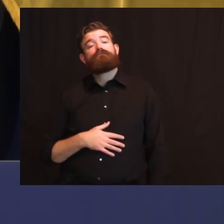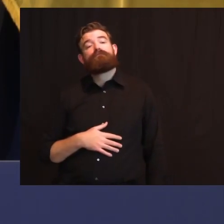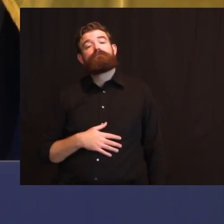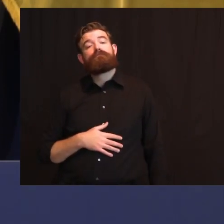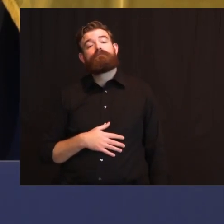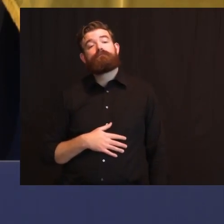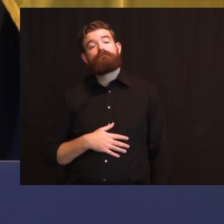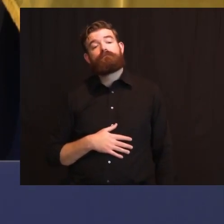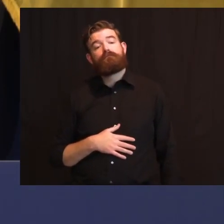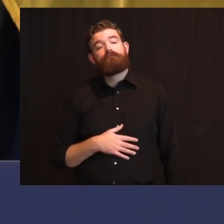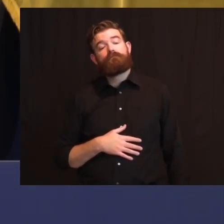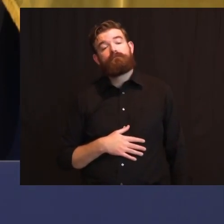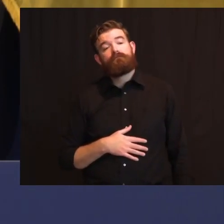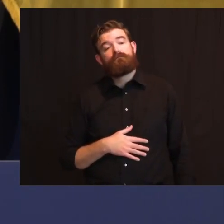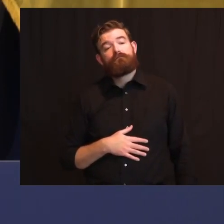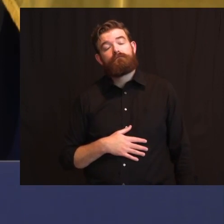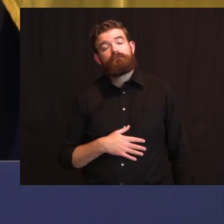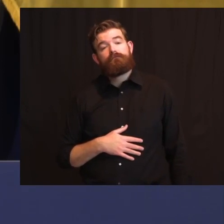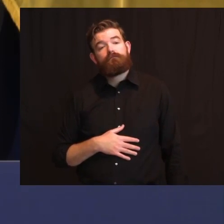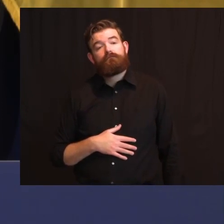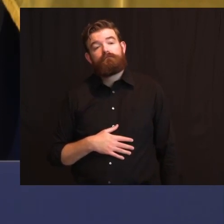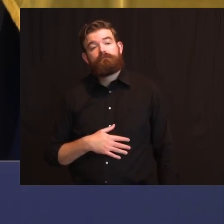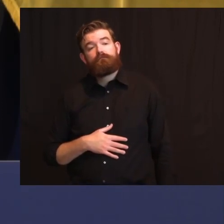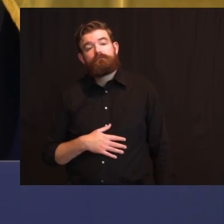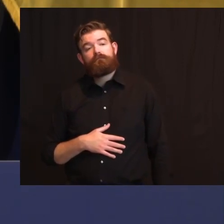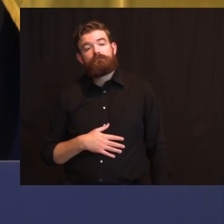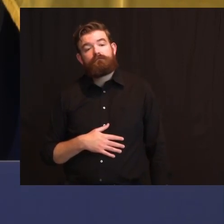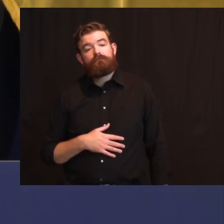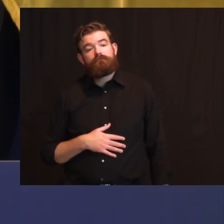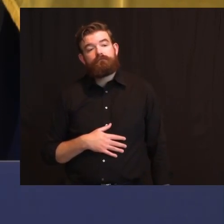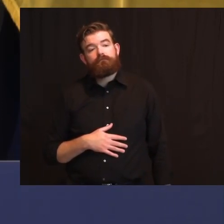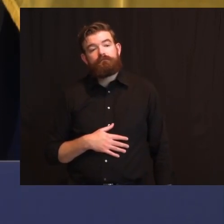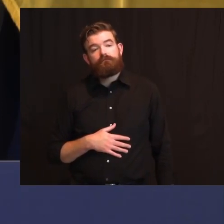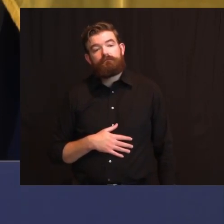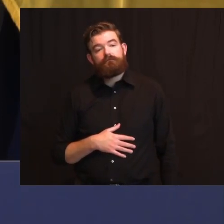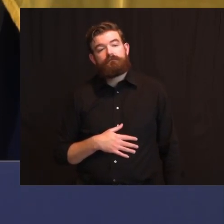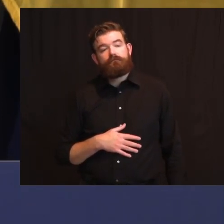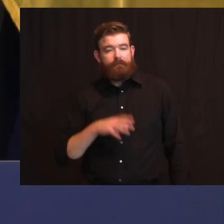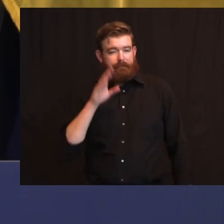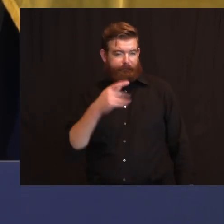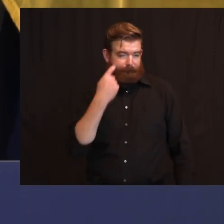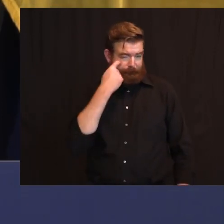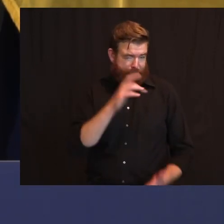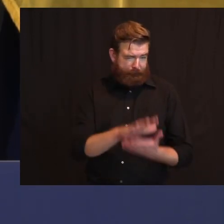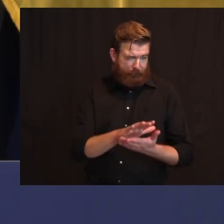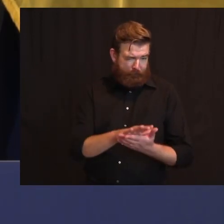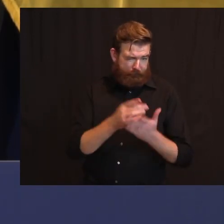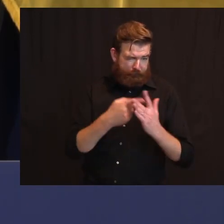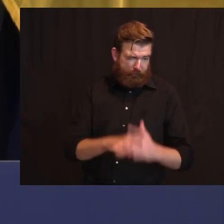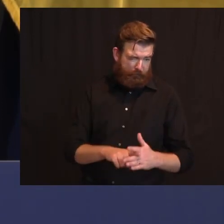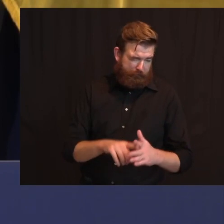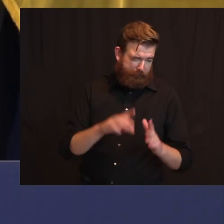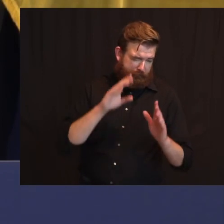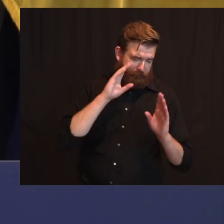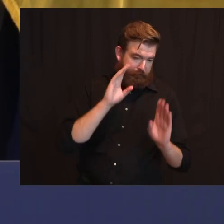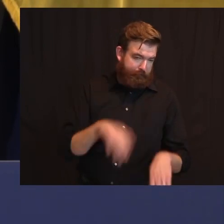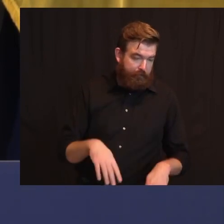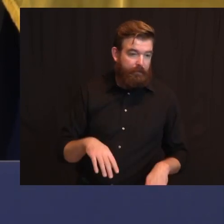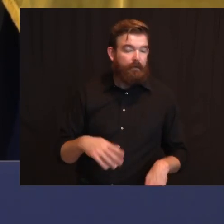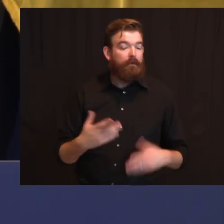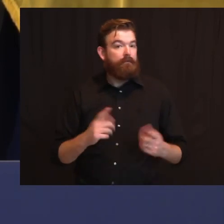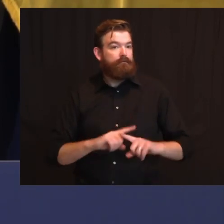seeing right now, again, it's early, so let's not, this is not in cement, but what you're seeing right now tells us that the system is working, that